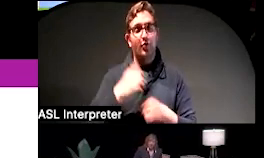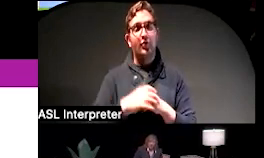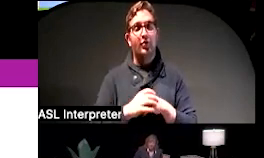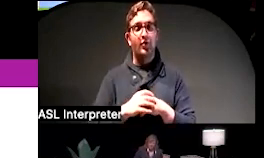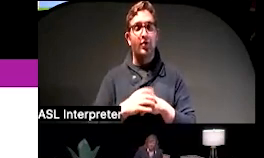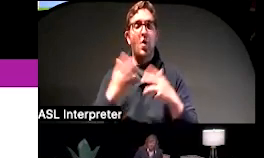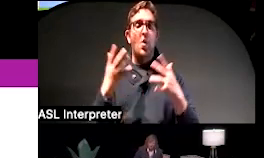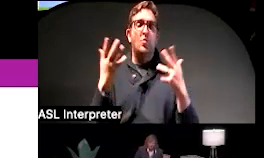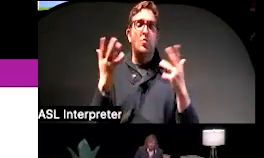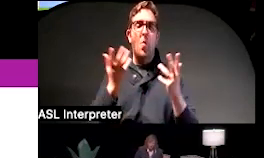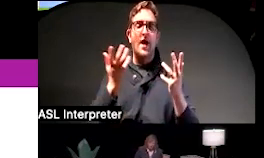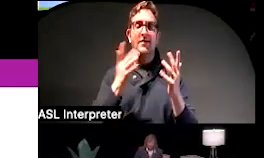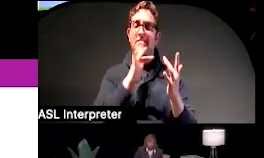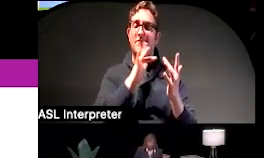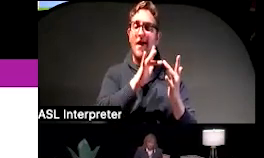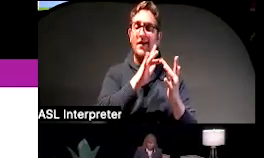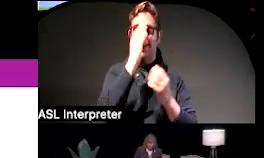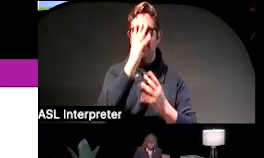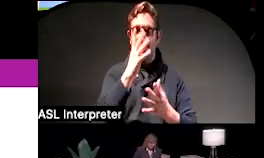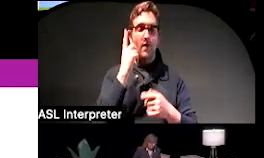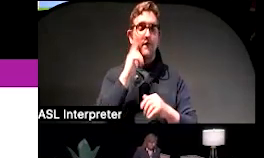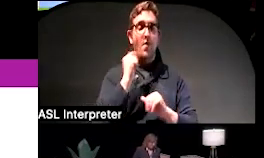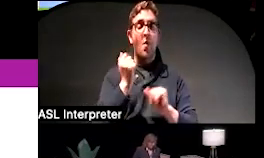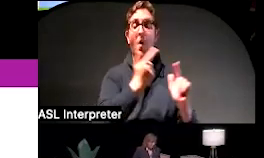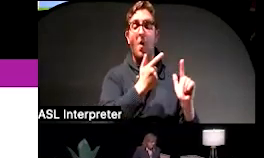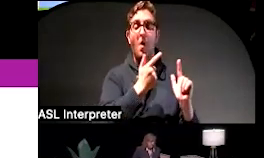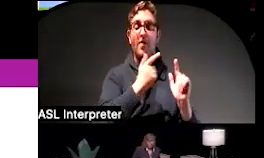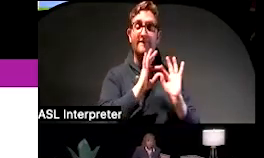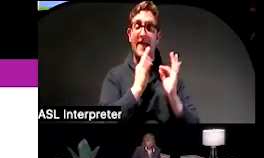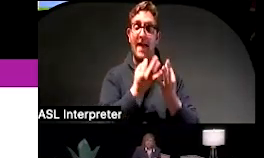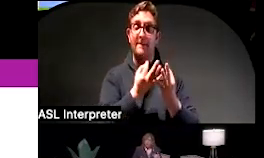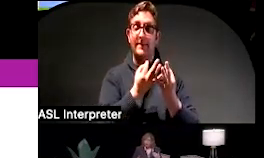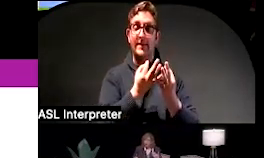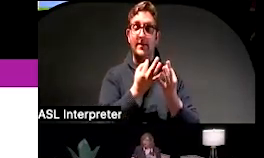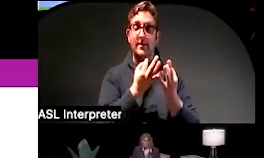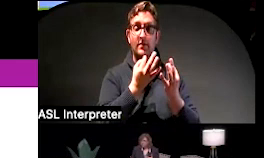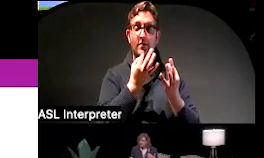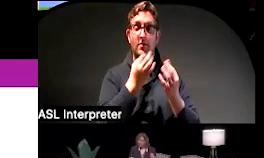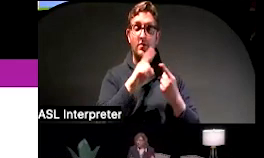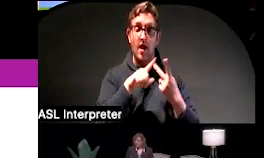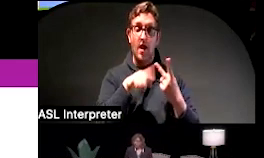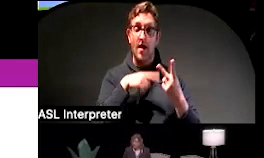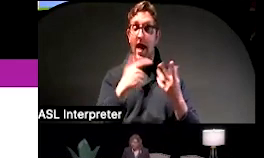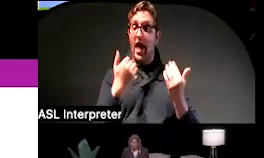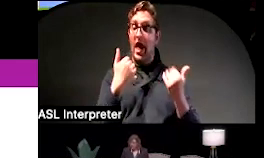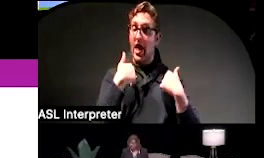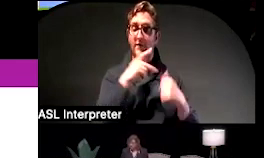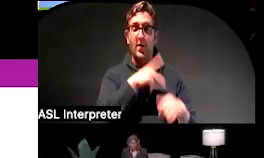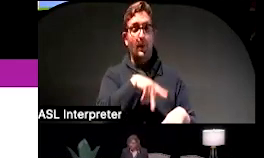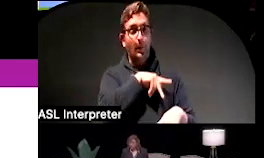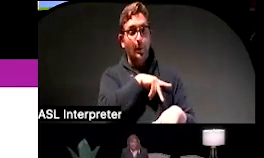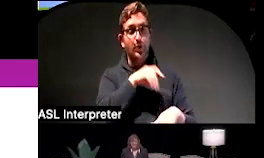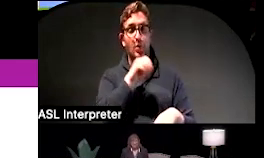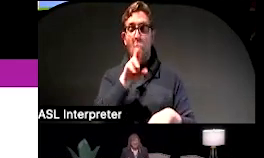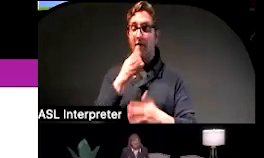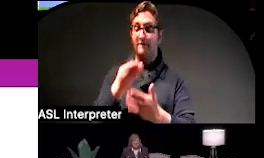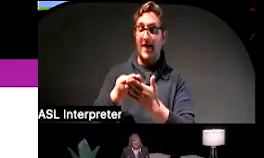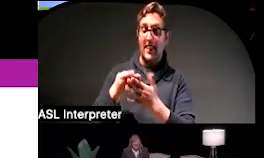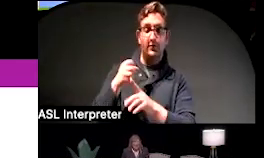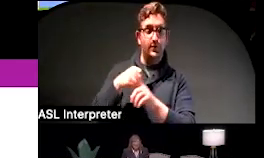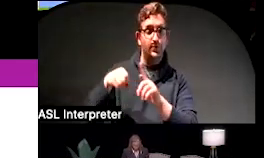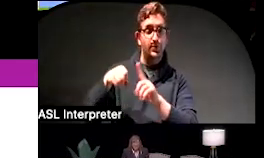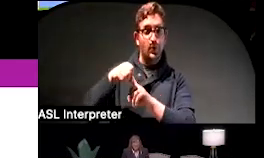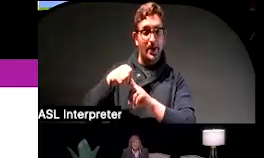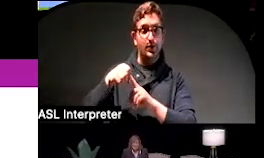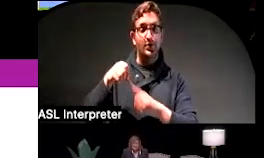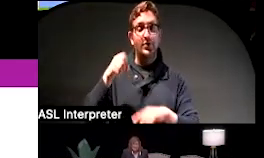the contact information for all the family members? Is there a personal and a financial situation?